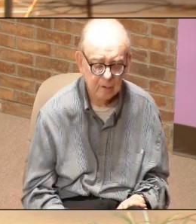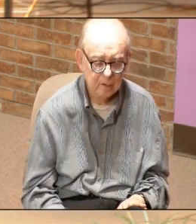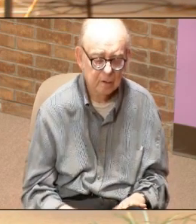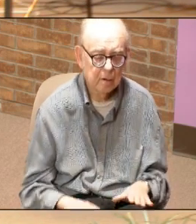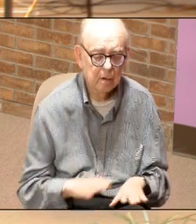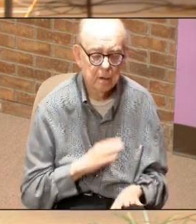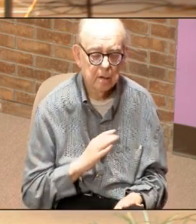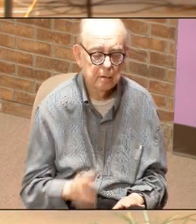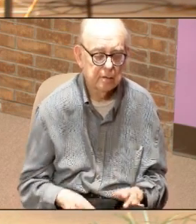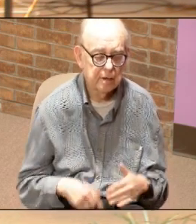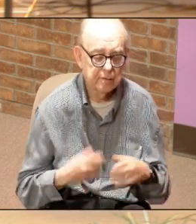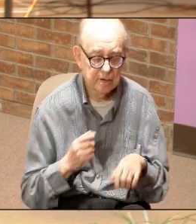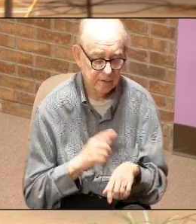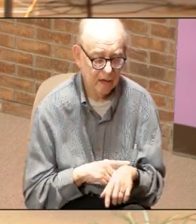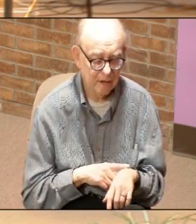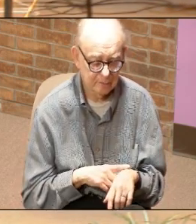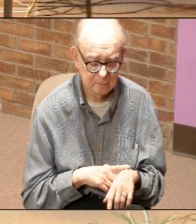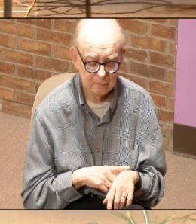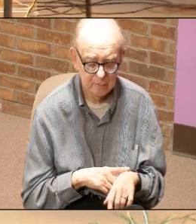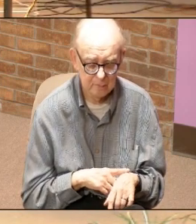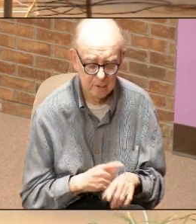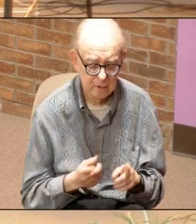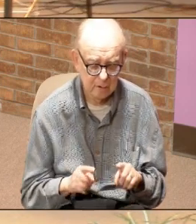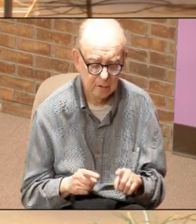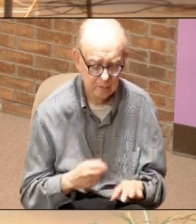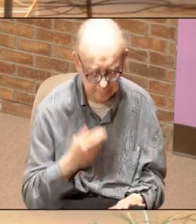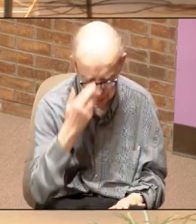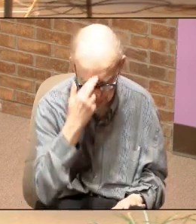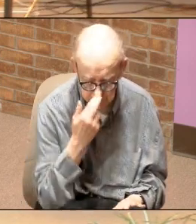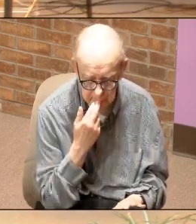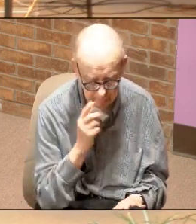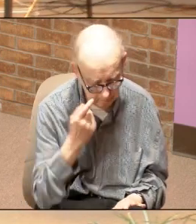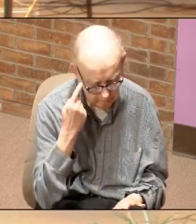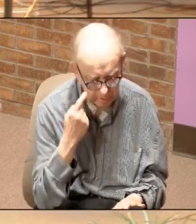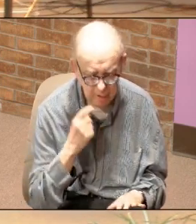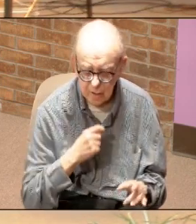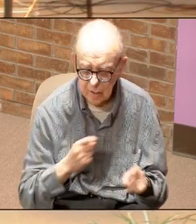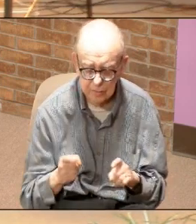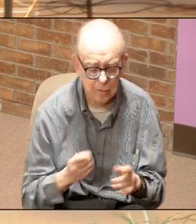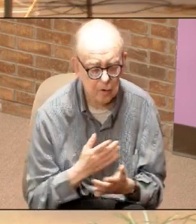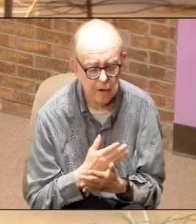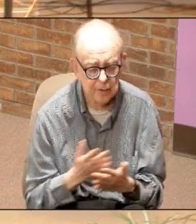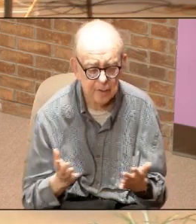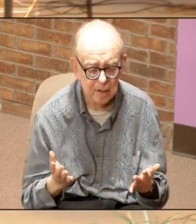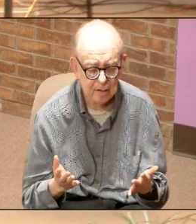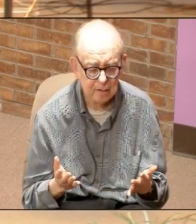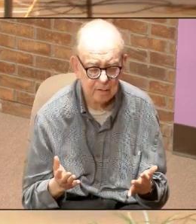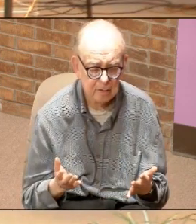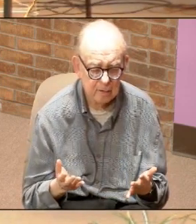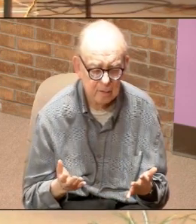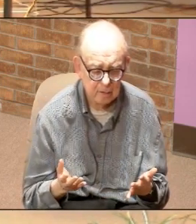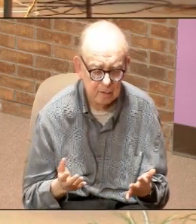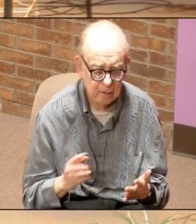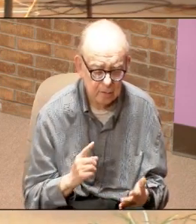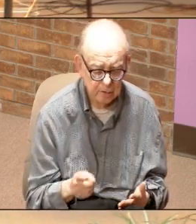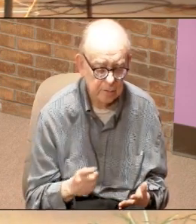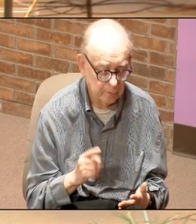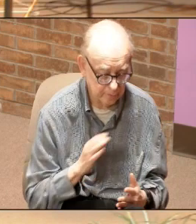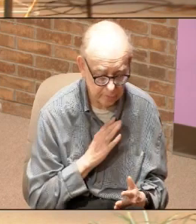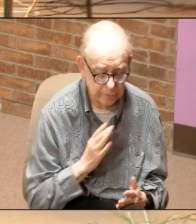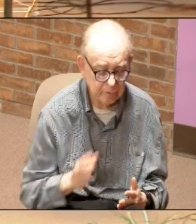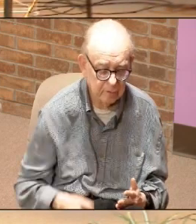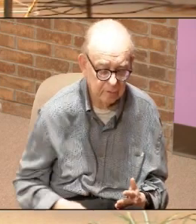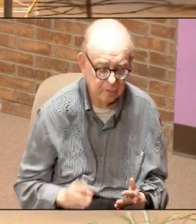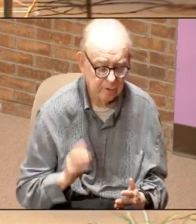He lived at a time when the Roman government was in control of everything. You were a